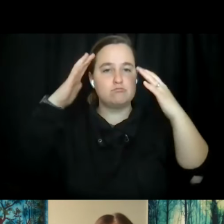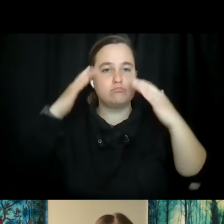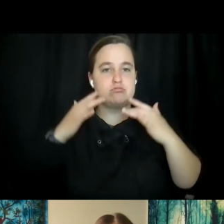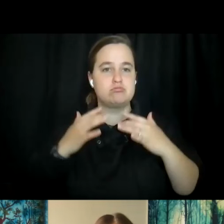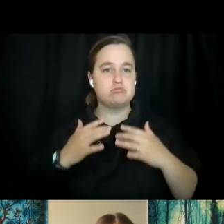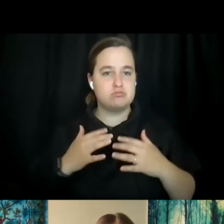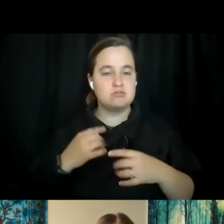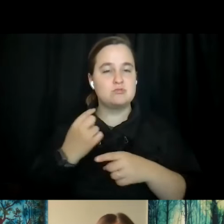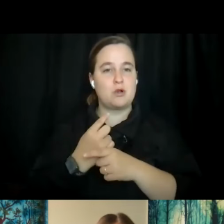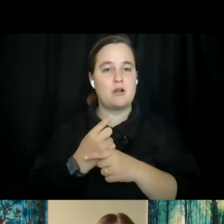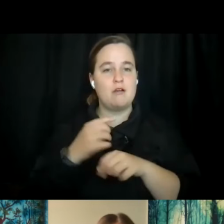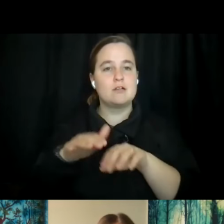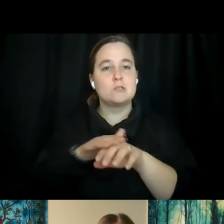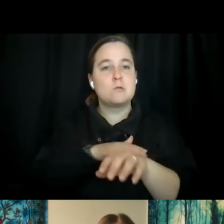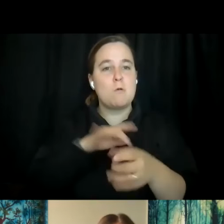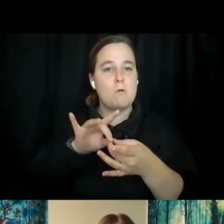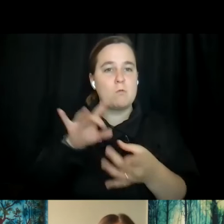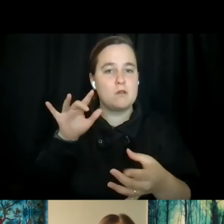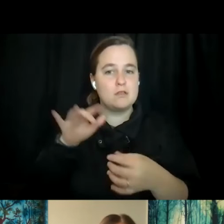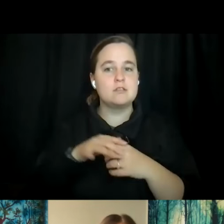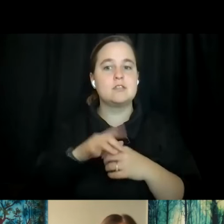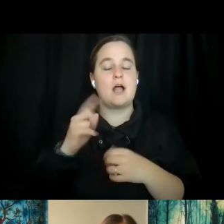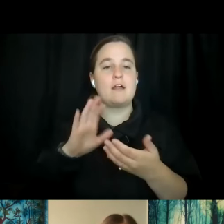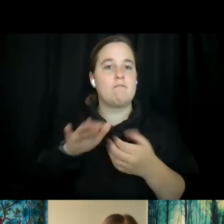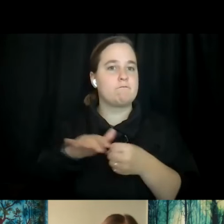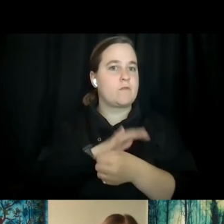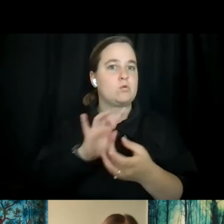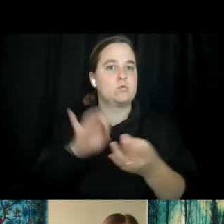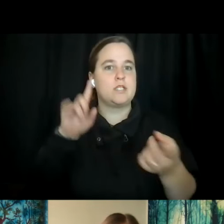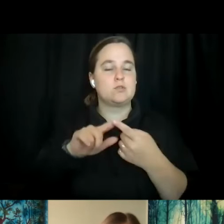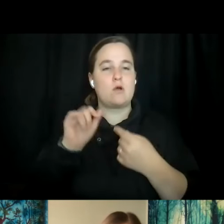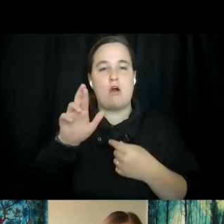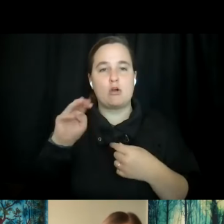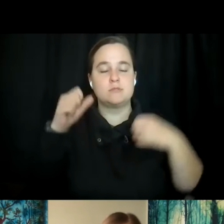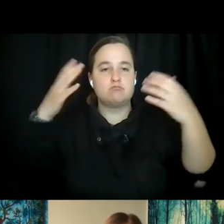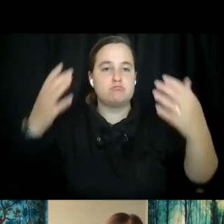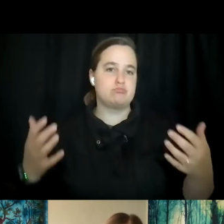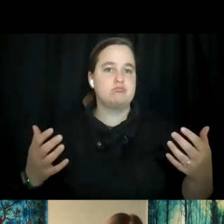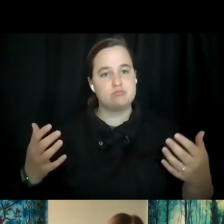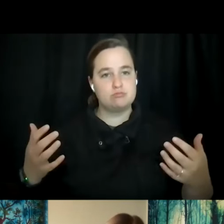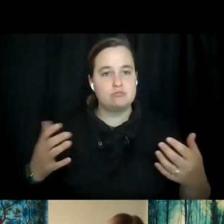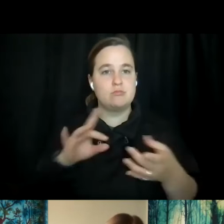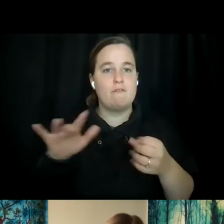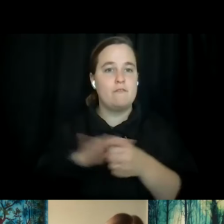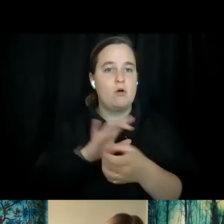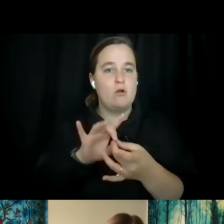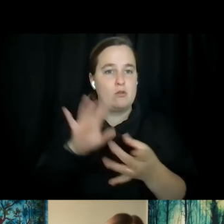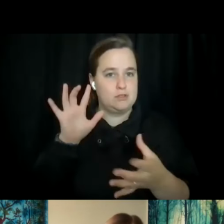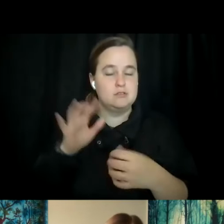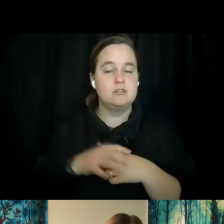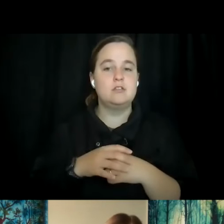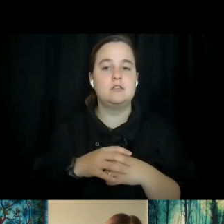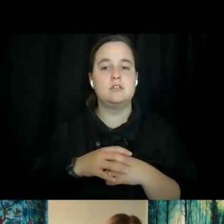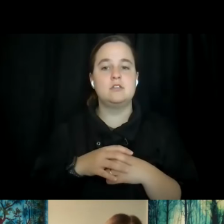kind of that slower release, and then a complete release once your arms are by your side. So that's not